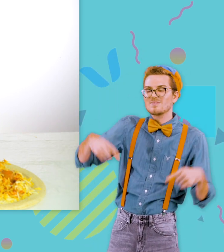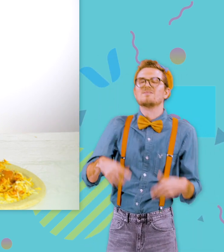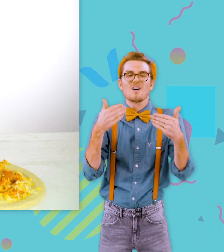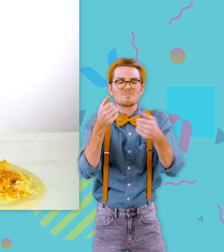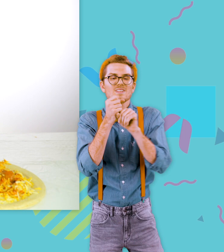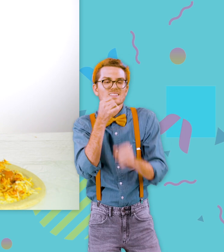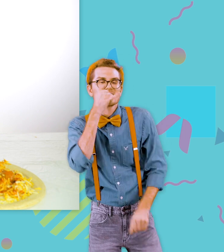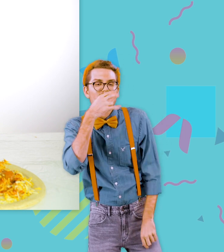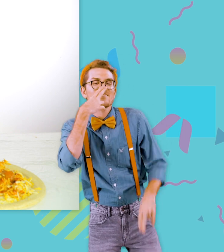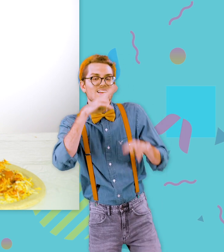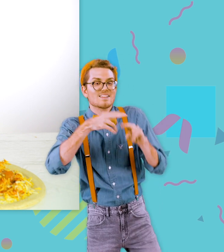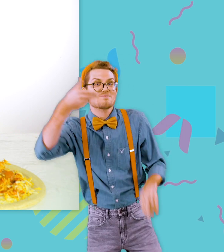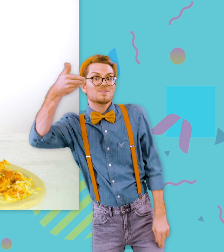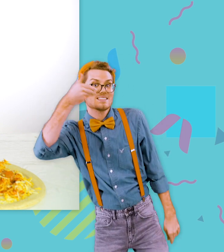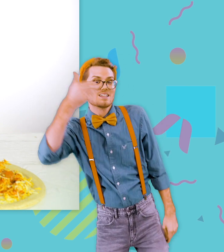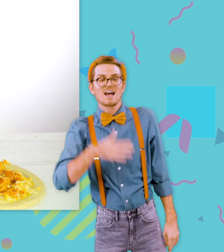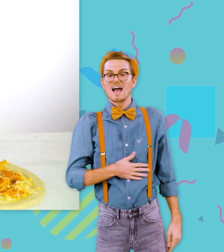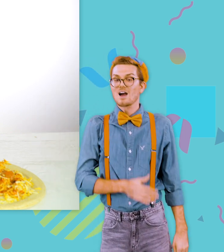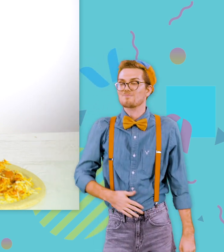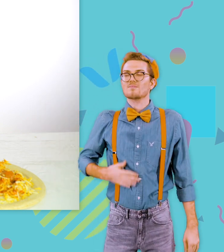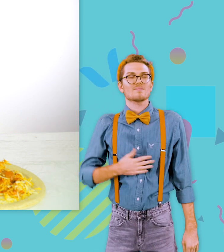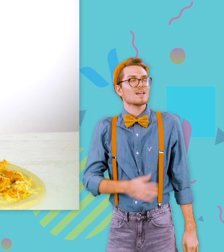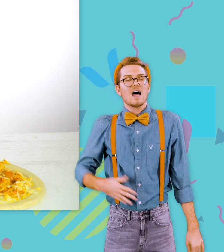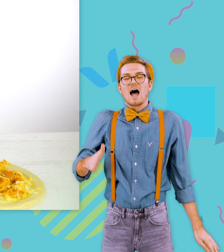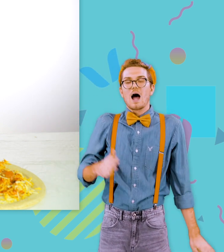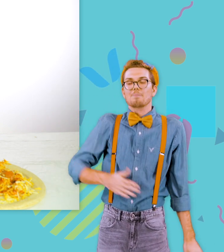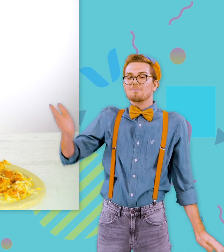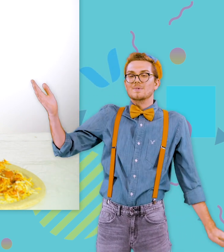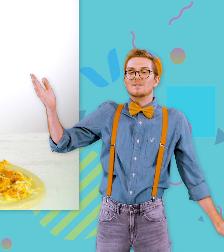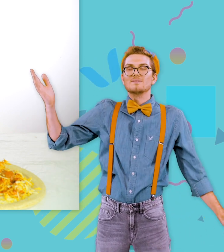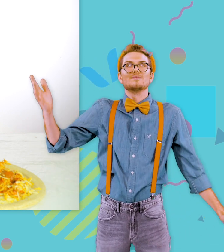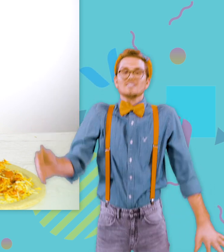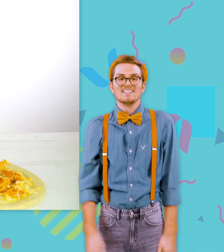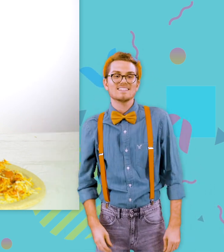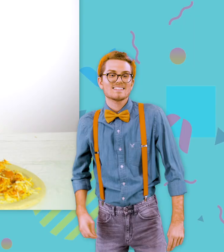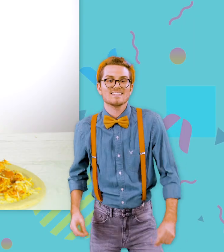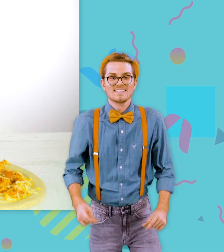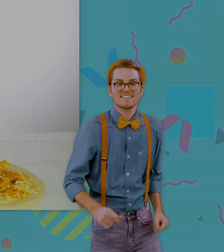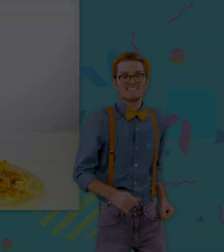for our tummy tum. Let's make a funny fun pizza.